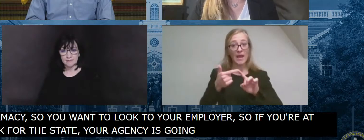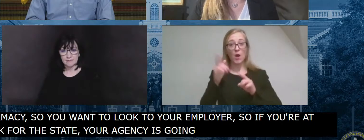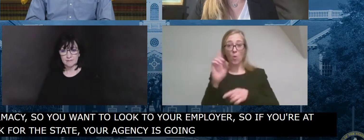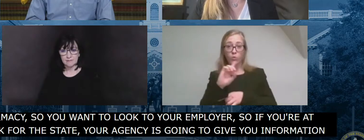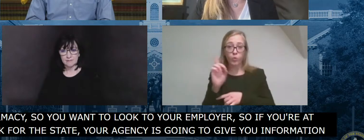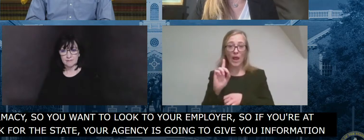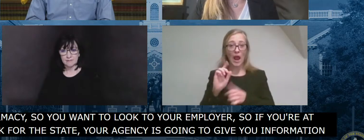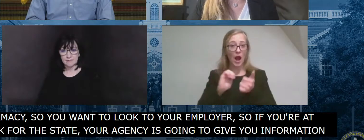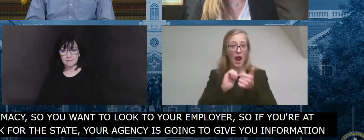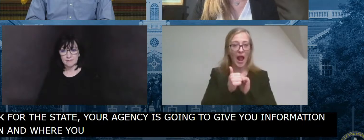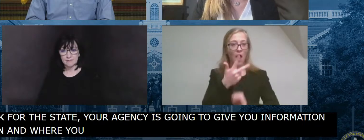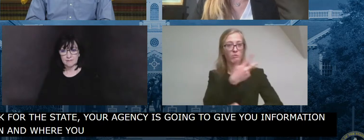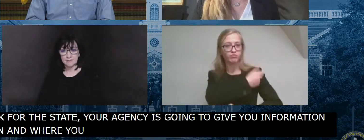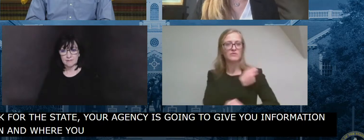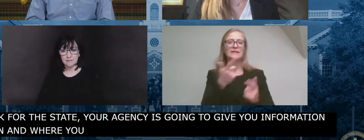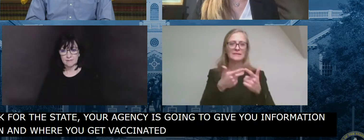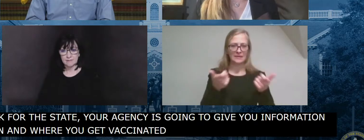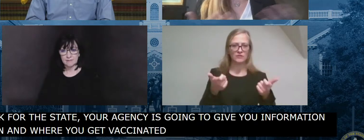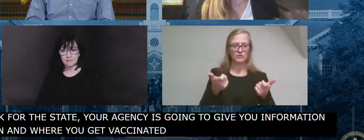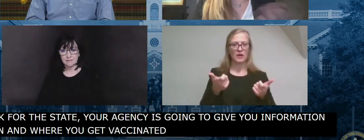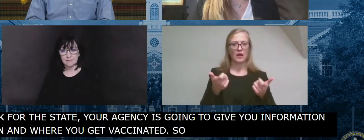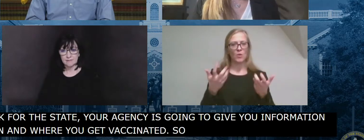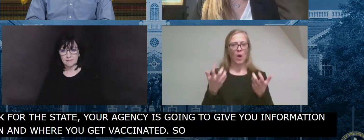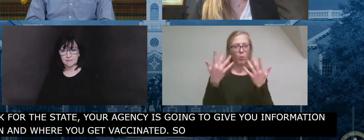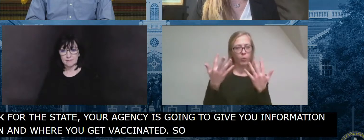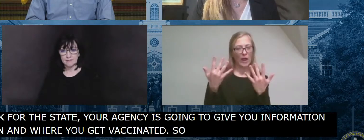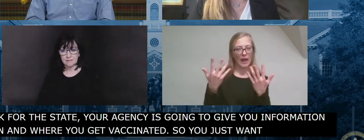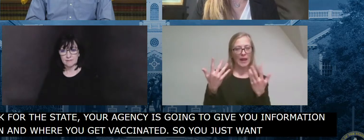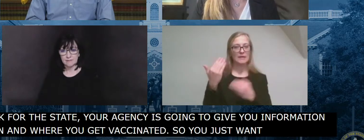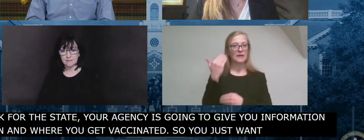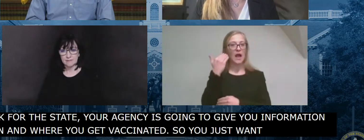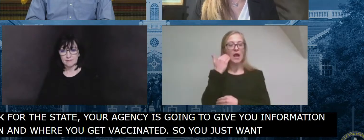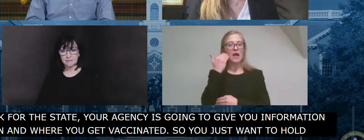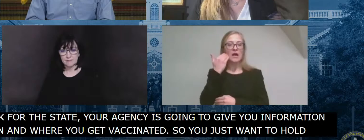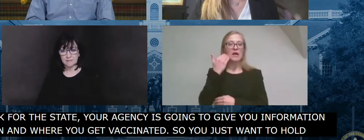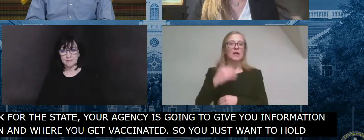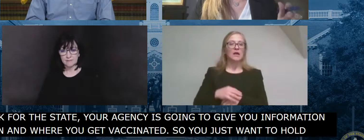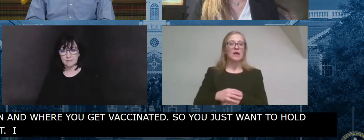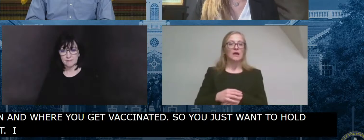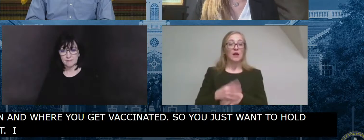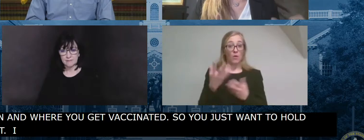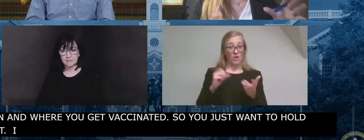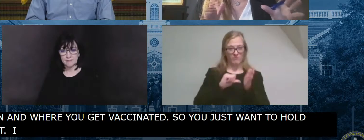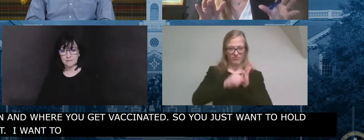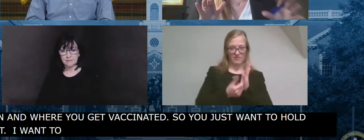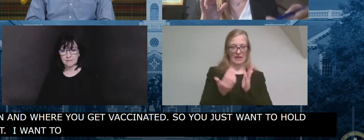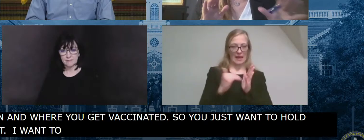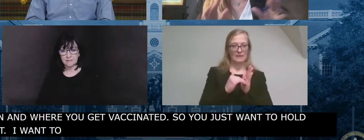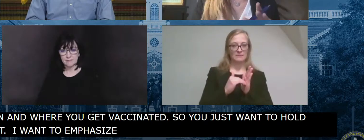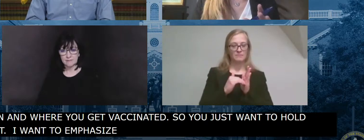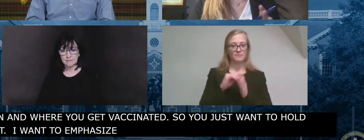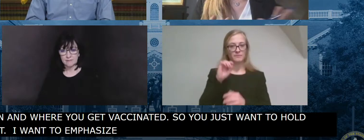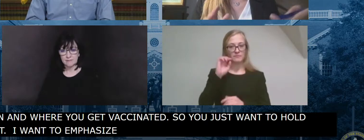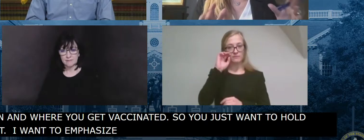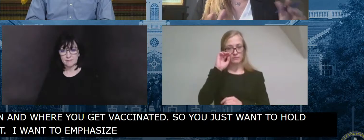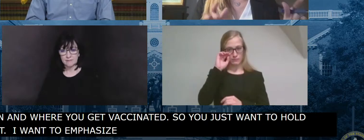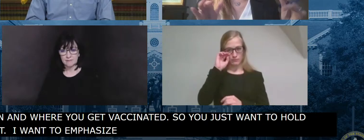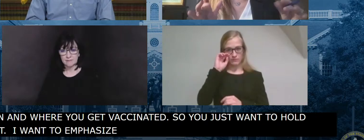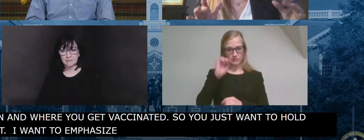get vaccinated. So you just want to hold tight. Again, I do want to emphasize that not